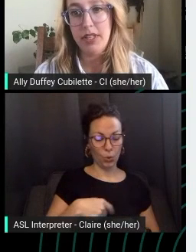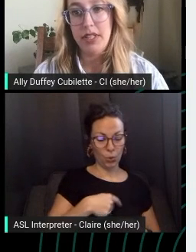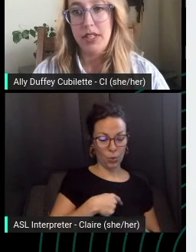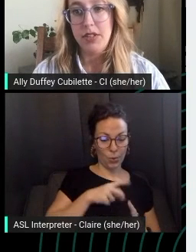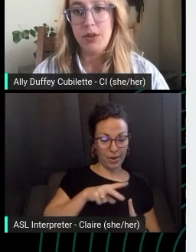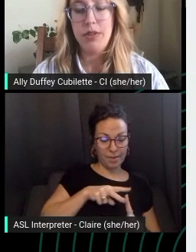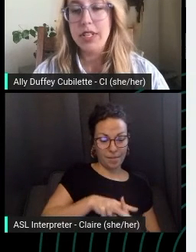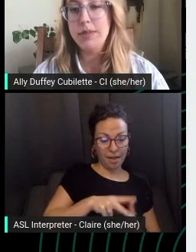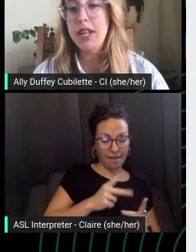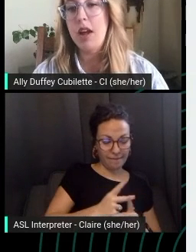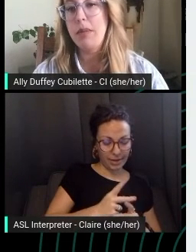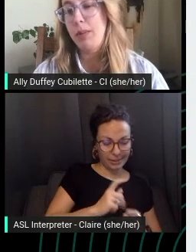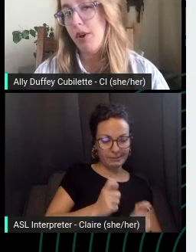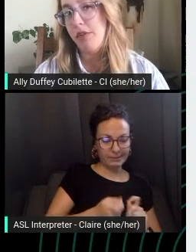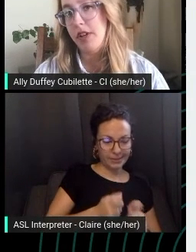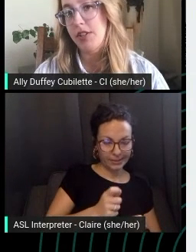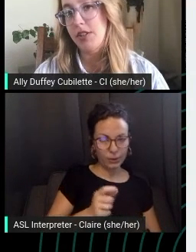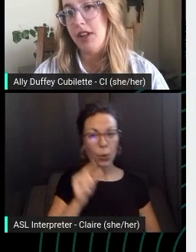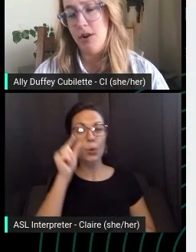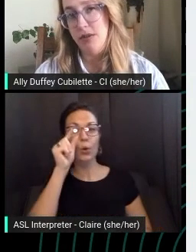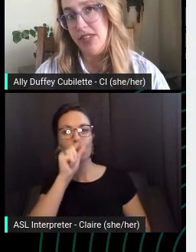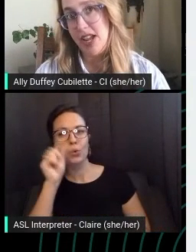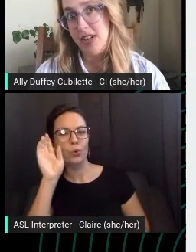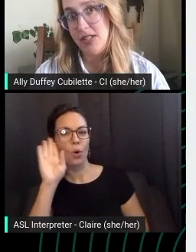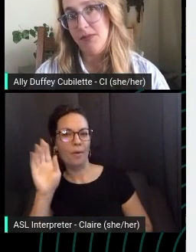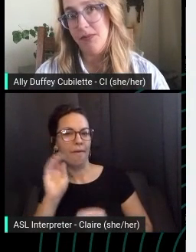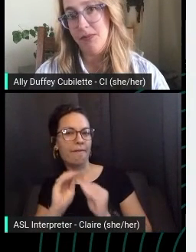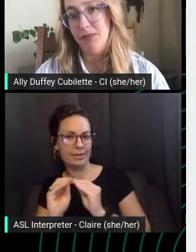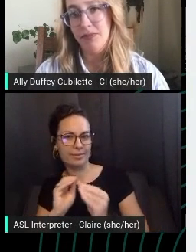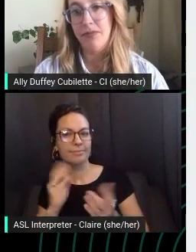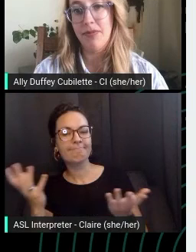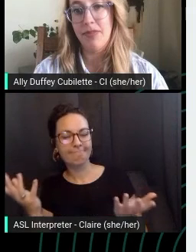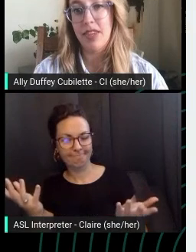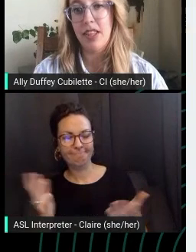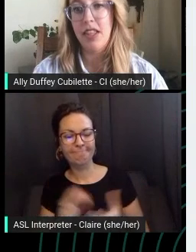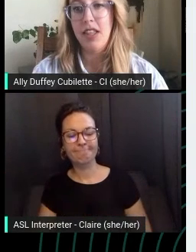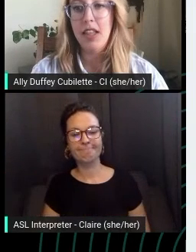implementation. So things may not be perfect out of the gate.